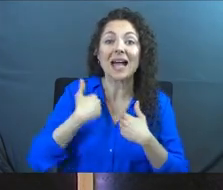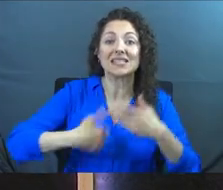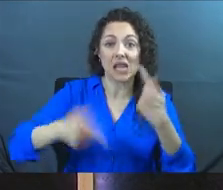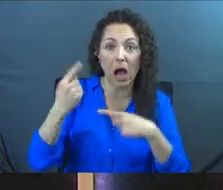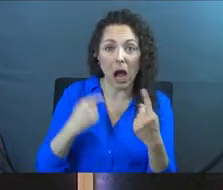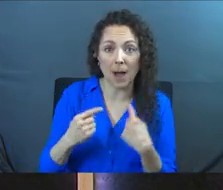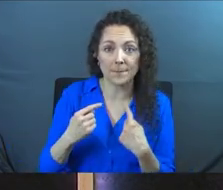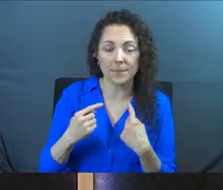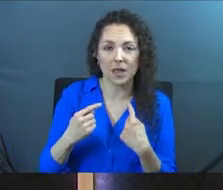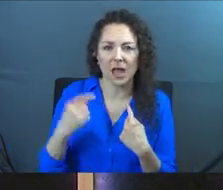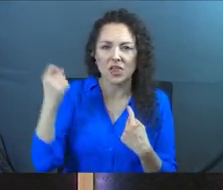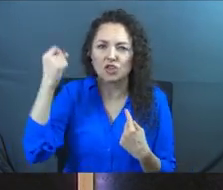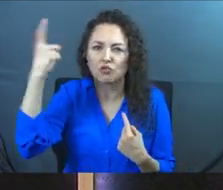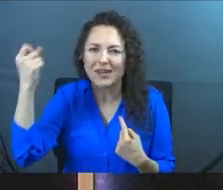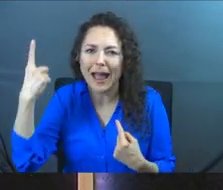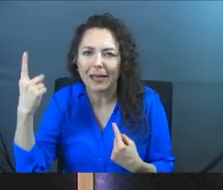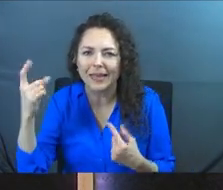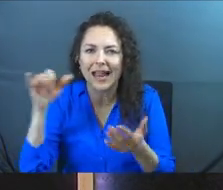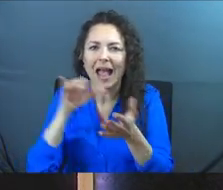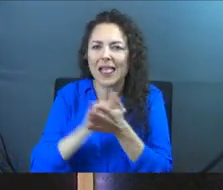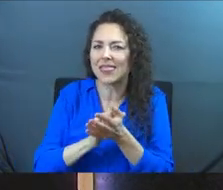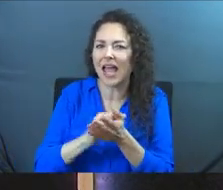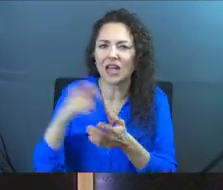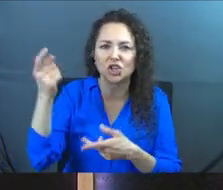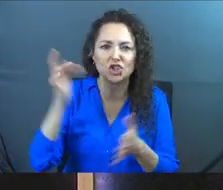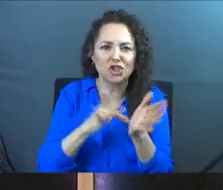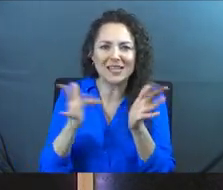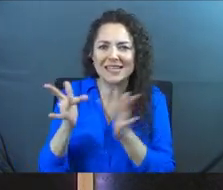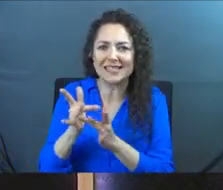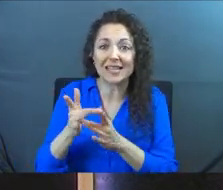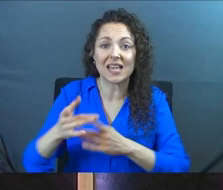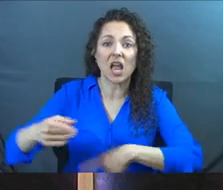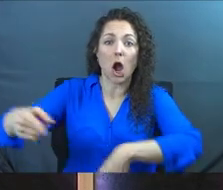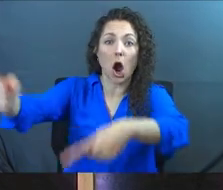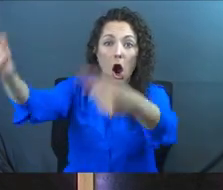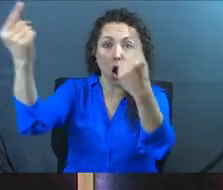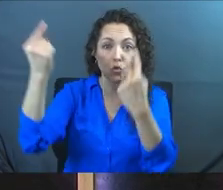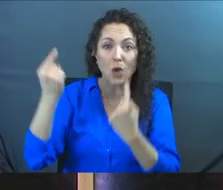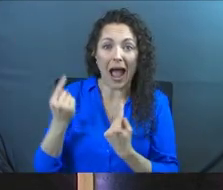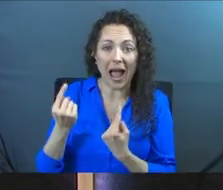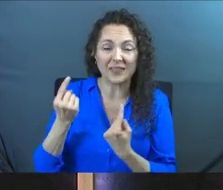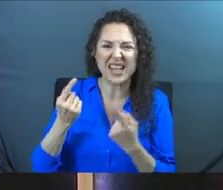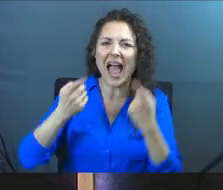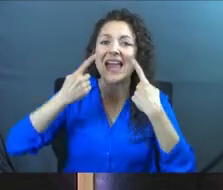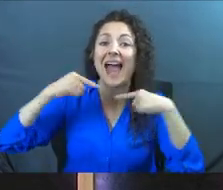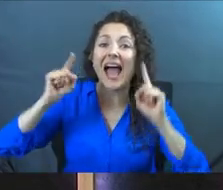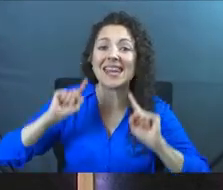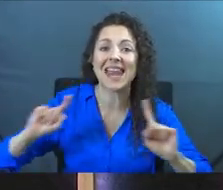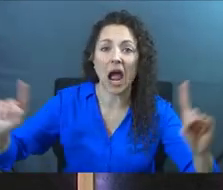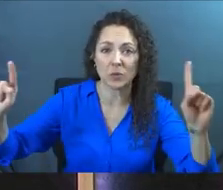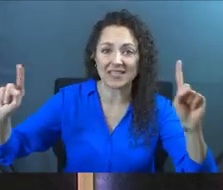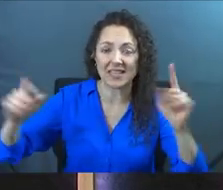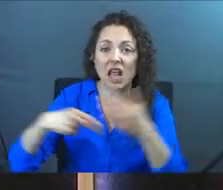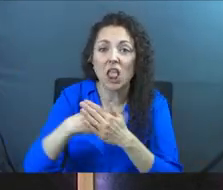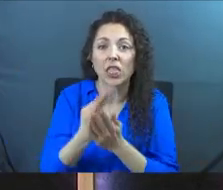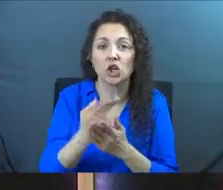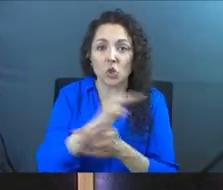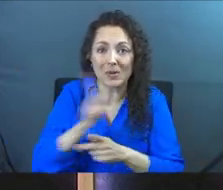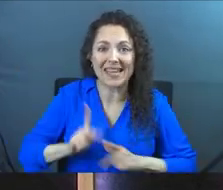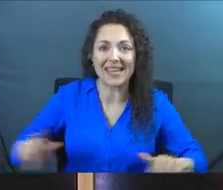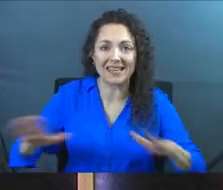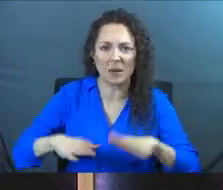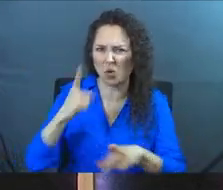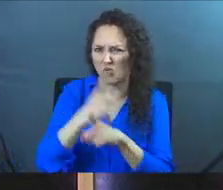come. So there's this reality that Jesus shows up, and with his arrival, he announces the new kingdom. The kingdom of God is right here, right